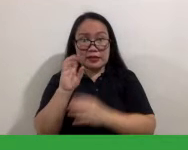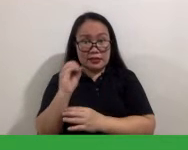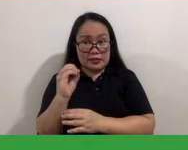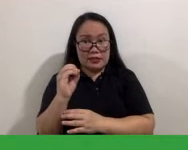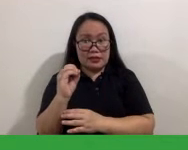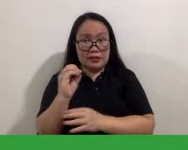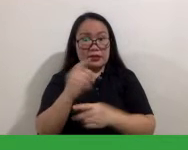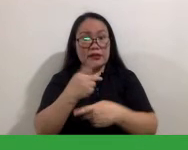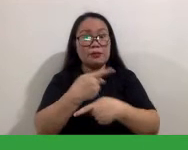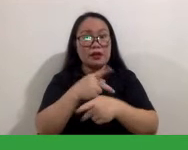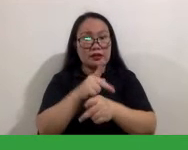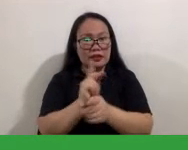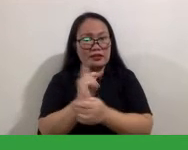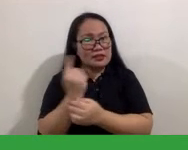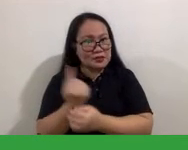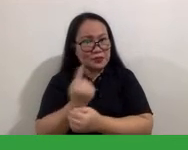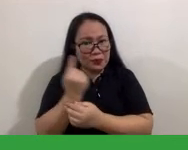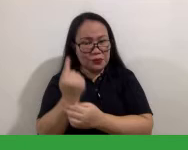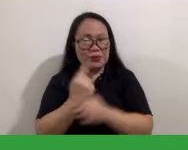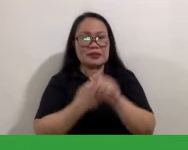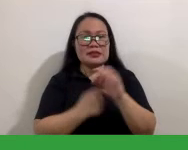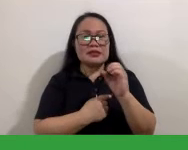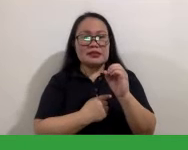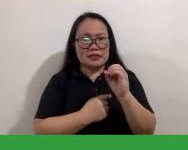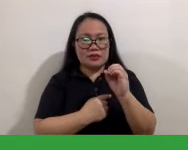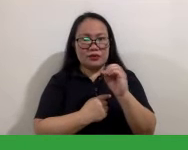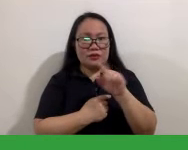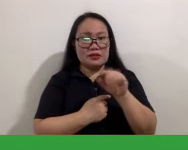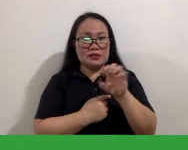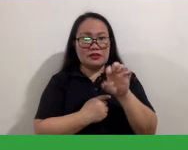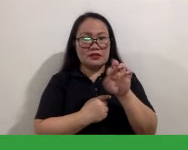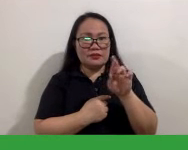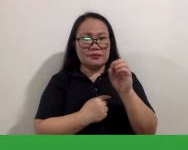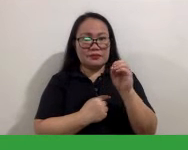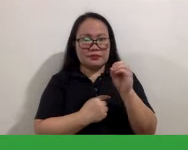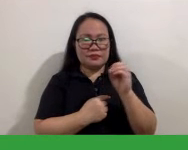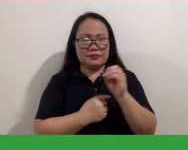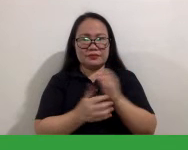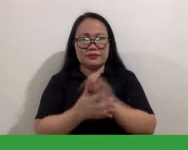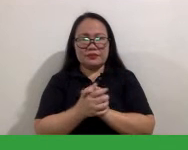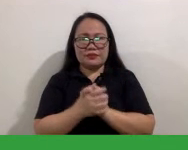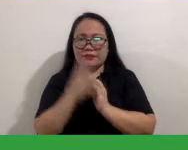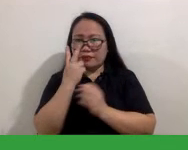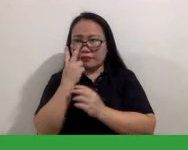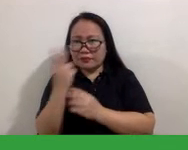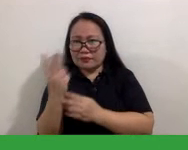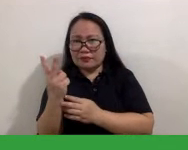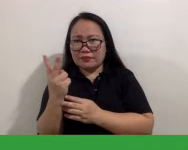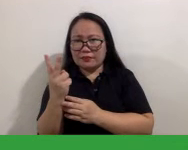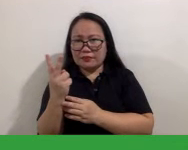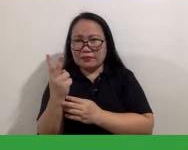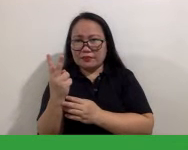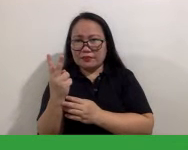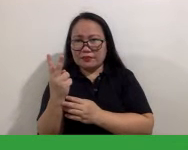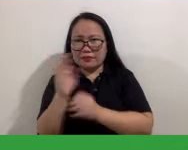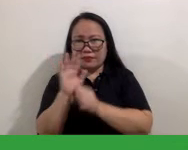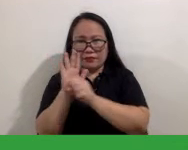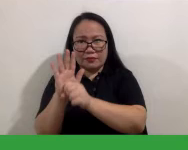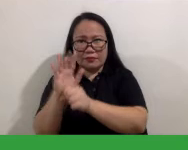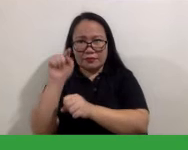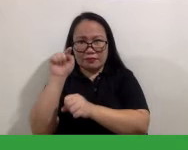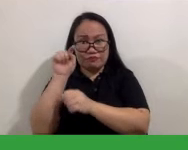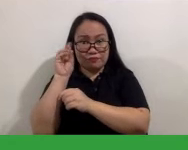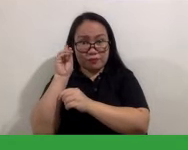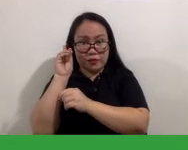i-multiply natin sa 0, the product is always 0. Okay? Now, take note. Tingnan nyo yung mga symbols